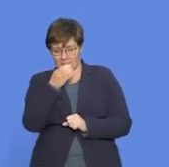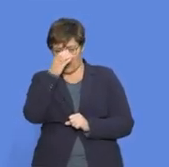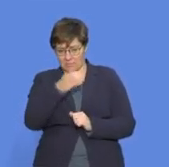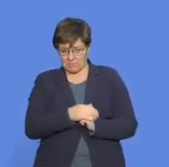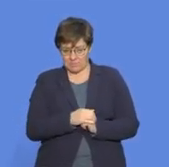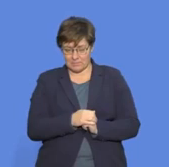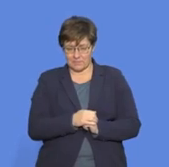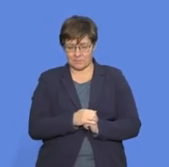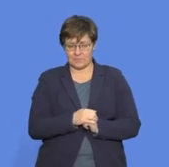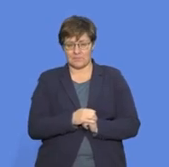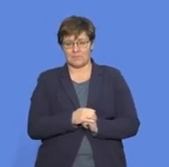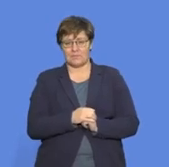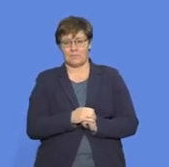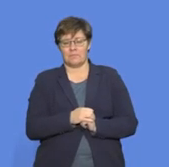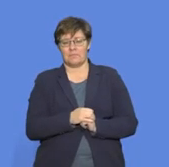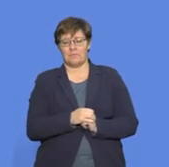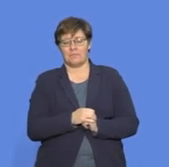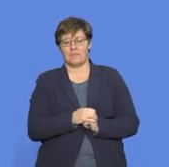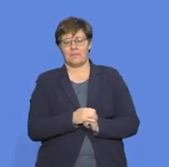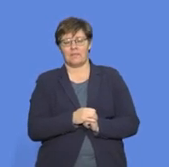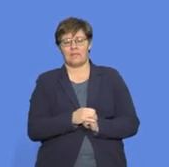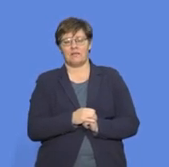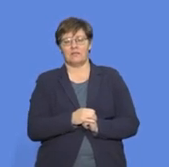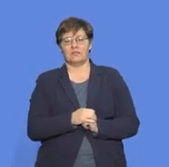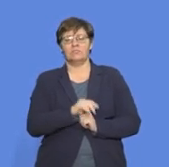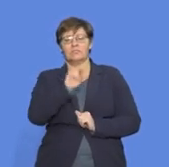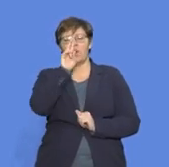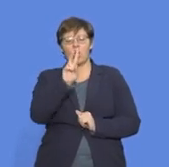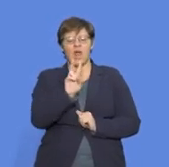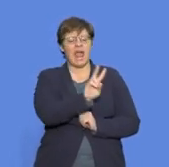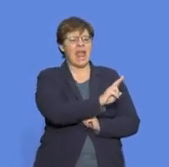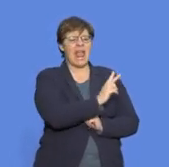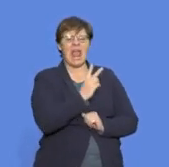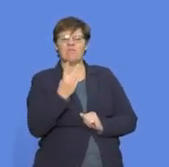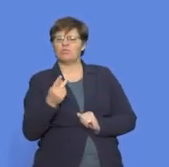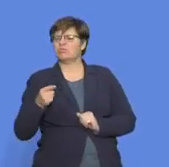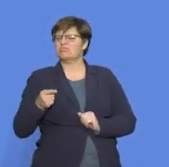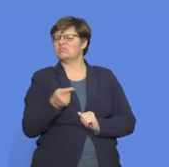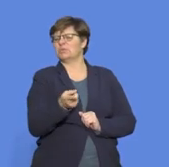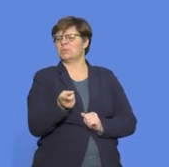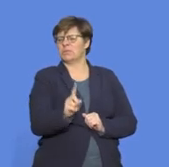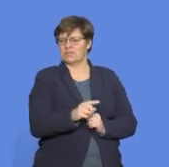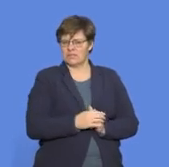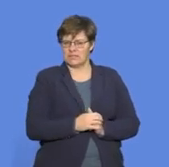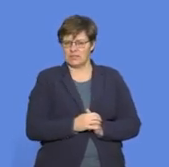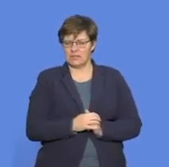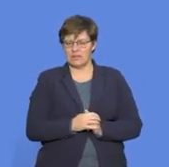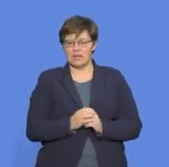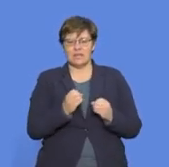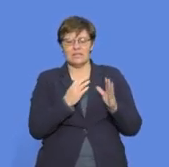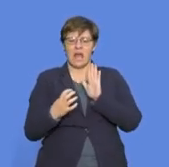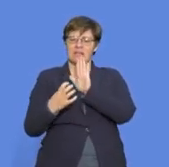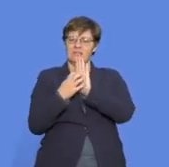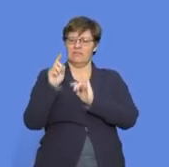understand those two concepts well. All right, so let's have a look at what is evolution. Okay, now I'm going to start